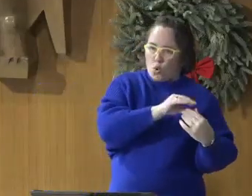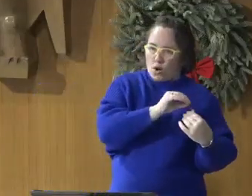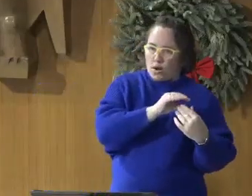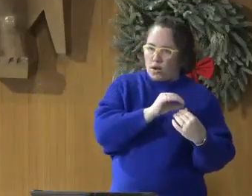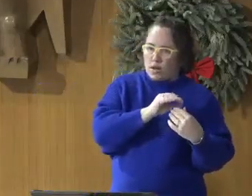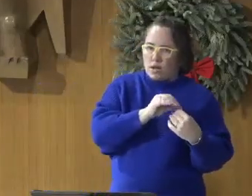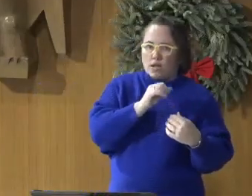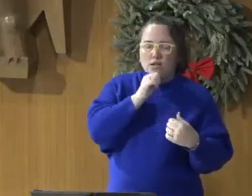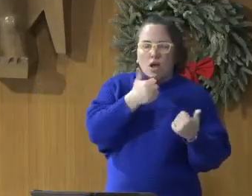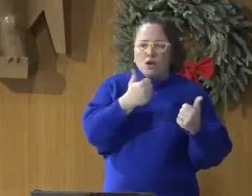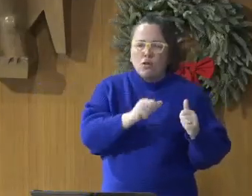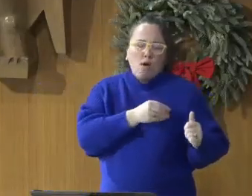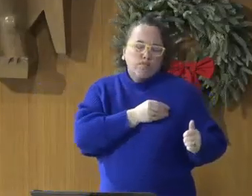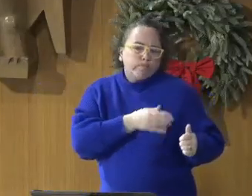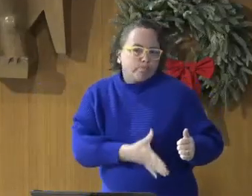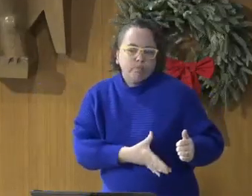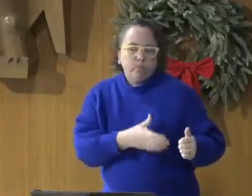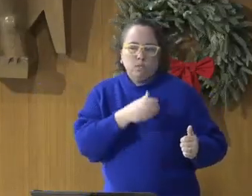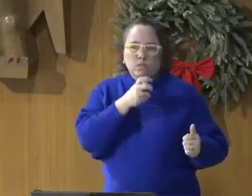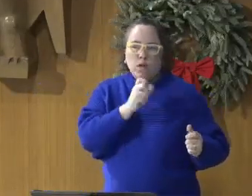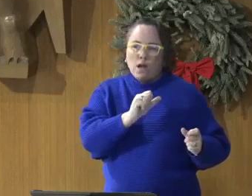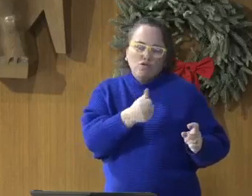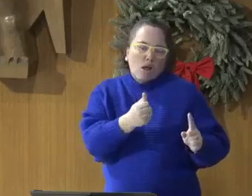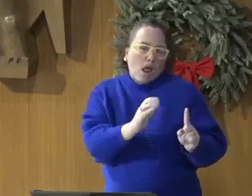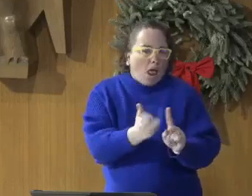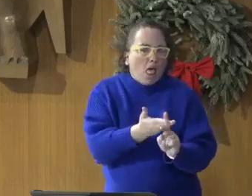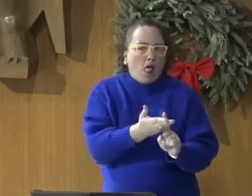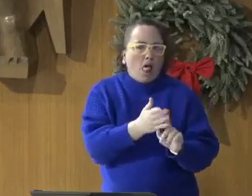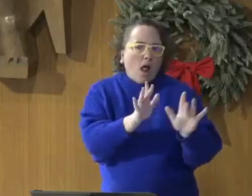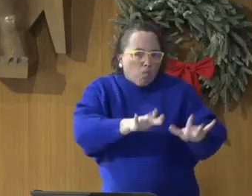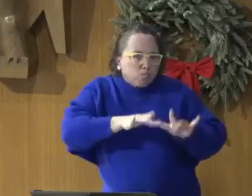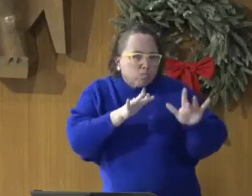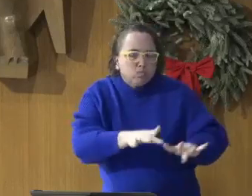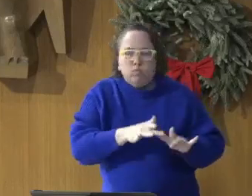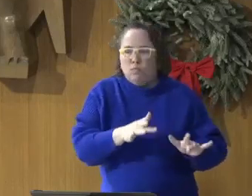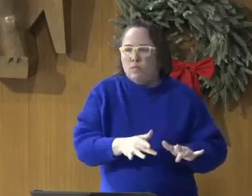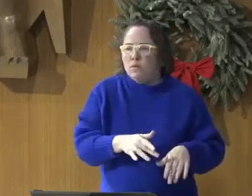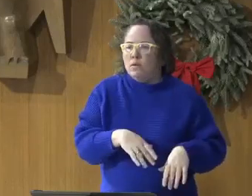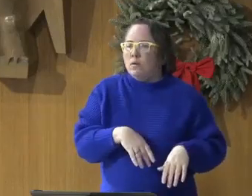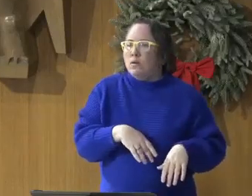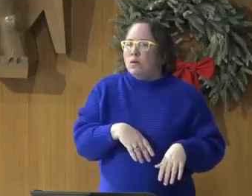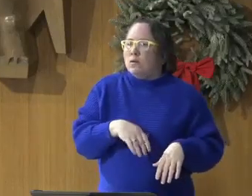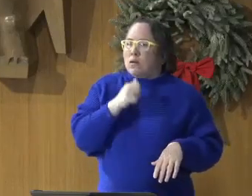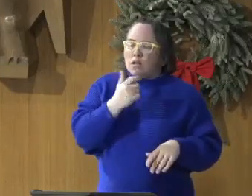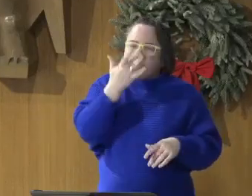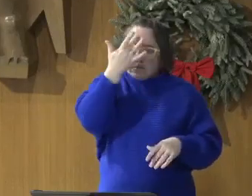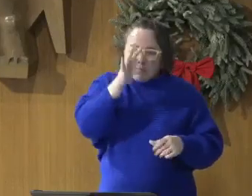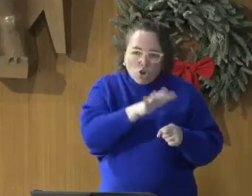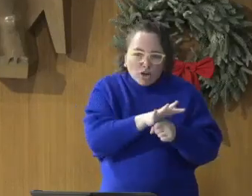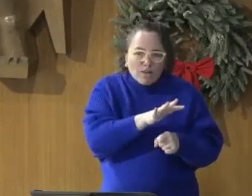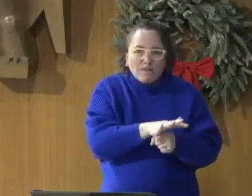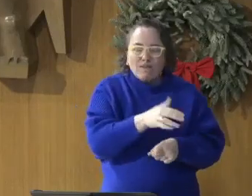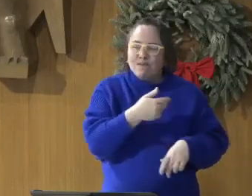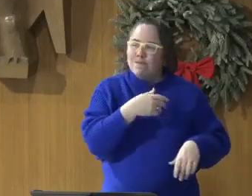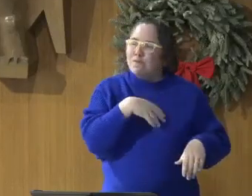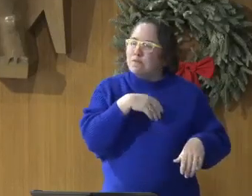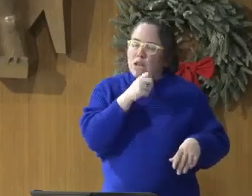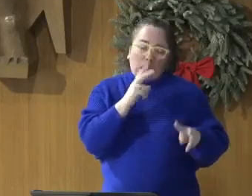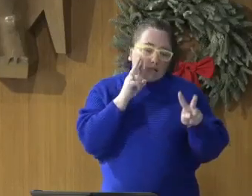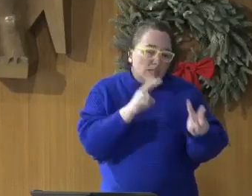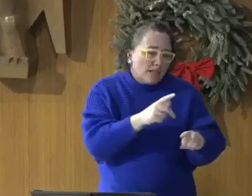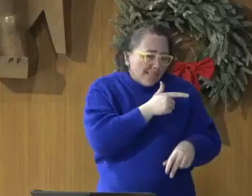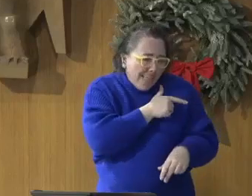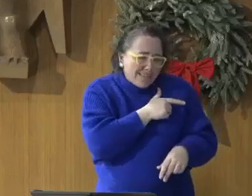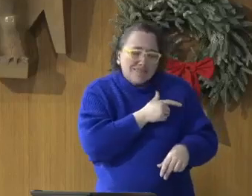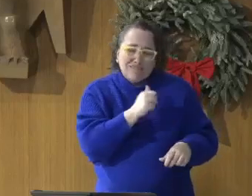less than. They were not deemed pathetic or incompetent. They were not seen as lazy